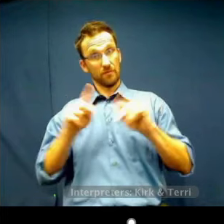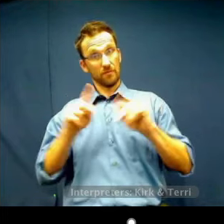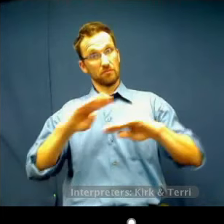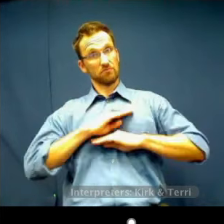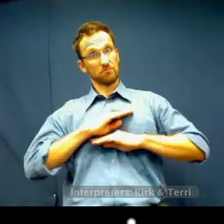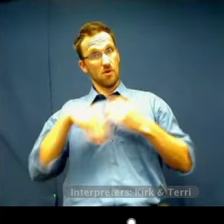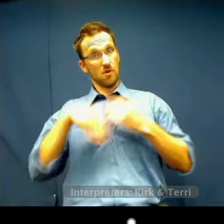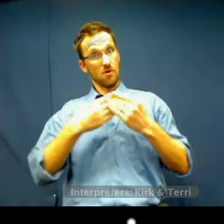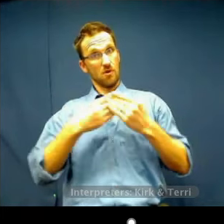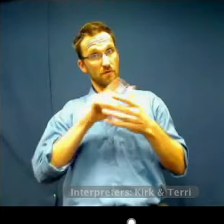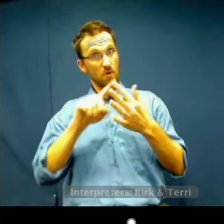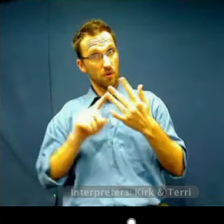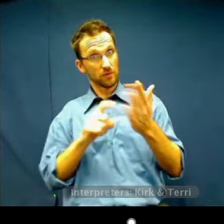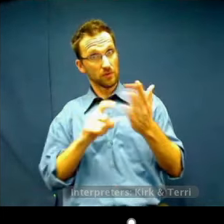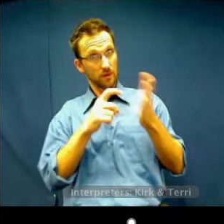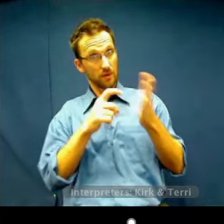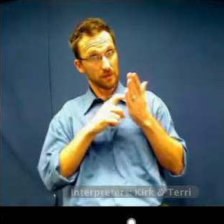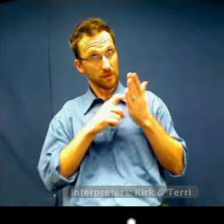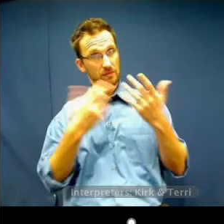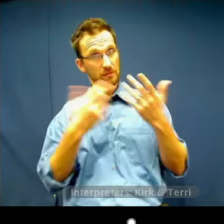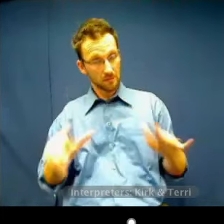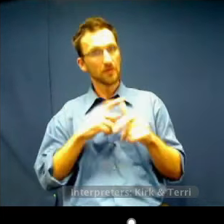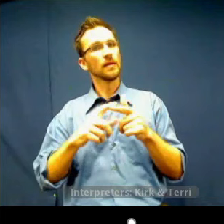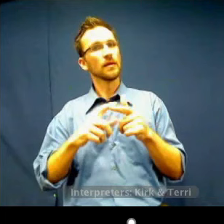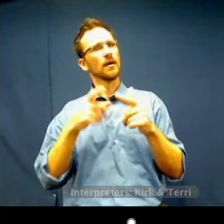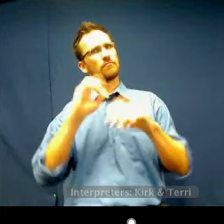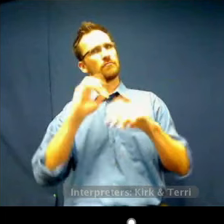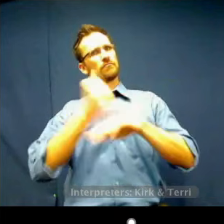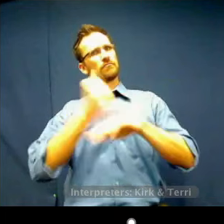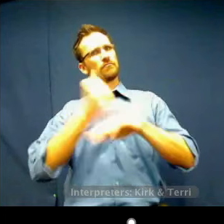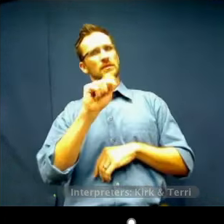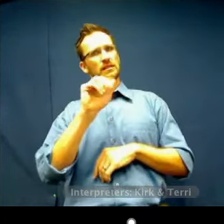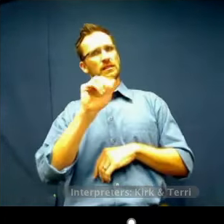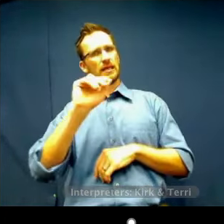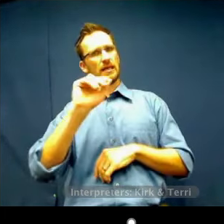then you have standing.